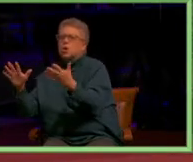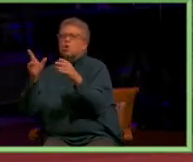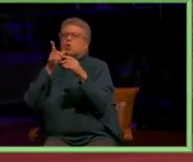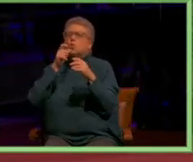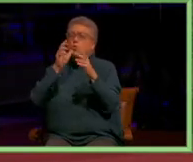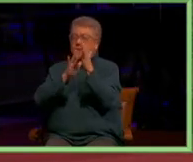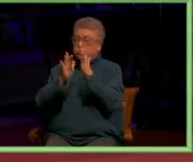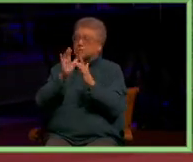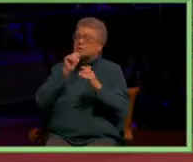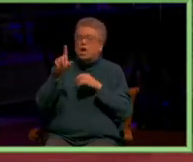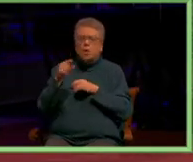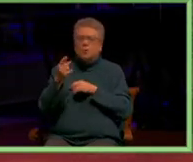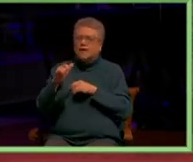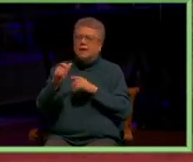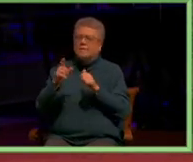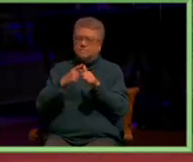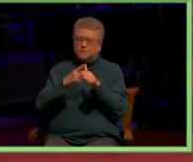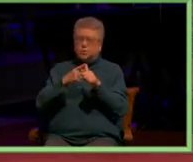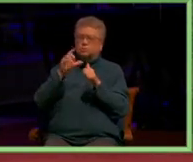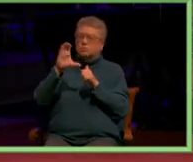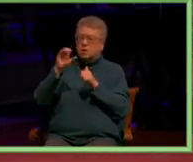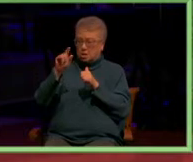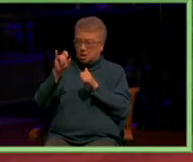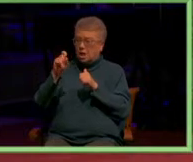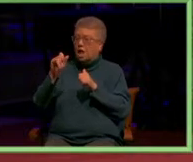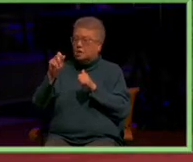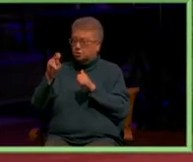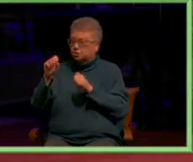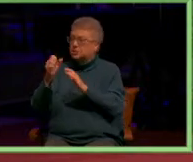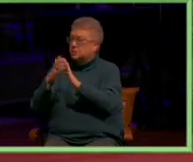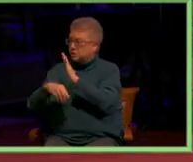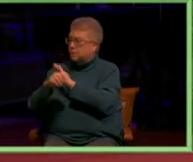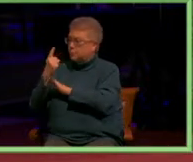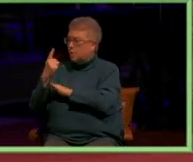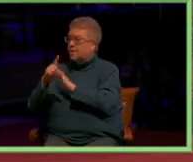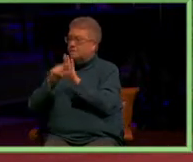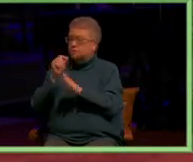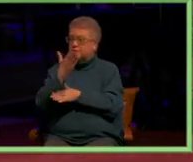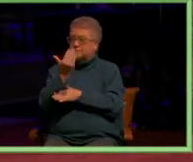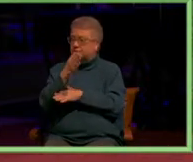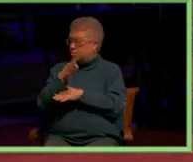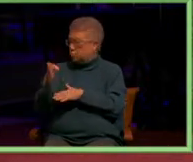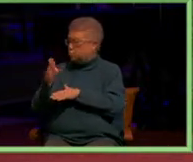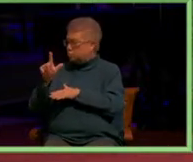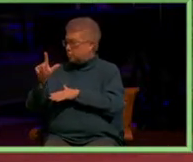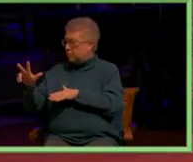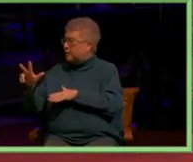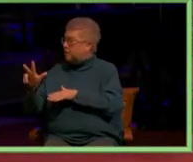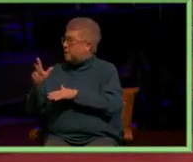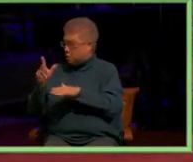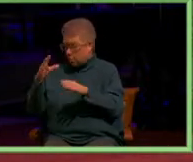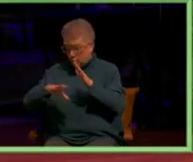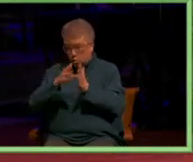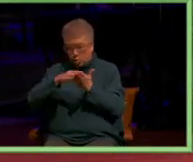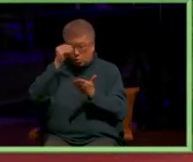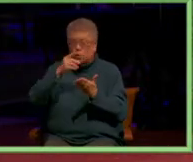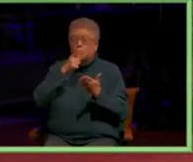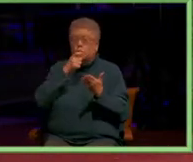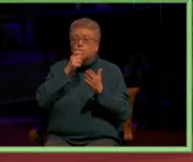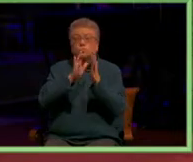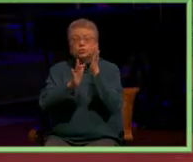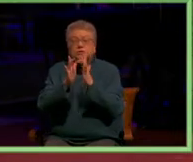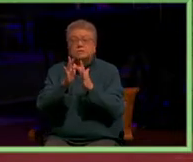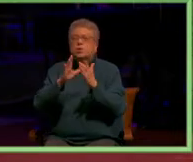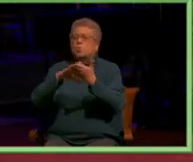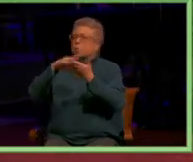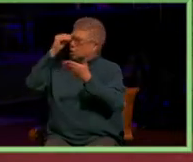But not only that, in Colossians chapter 1, verses 15 through 23, not only will we learn who this Jesus is, we will learn what this